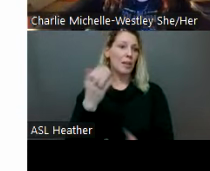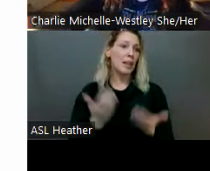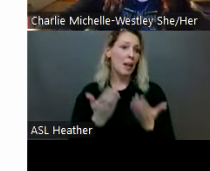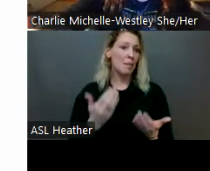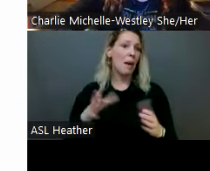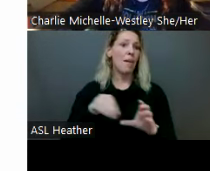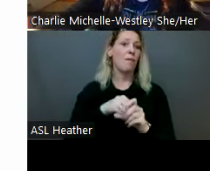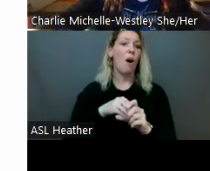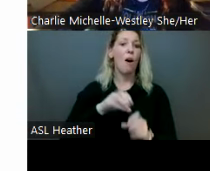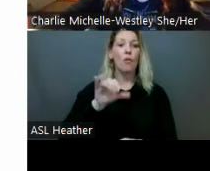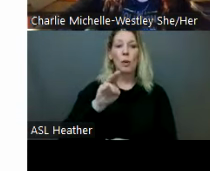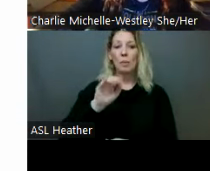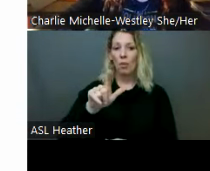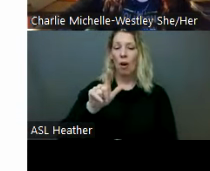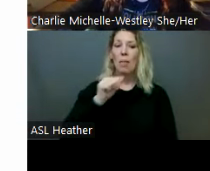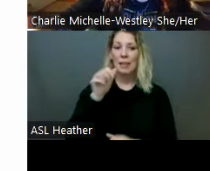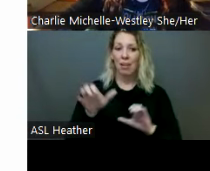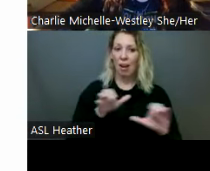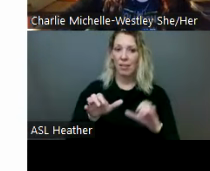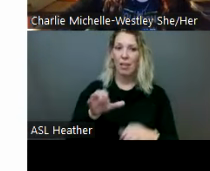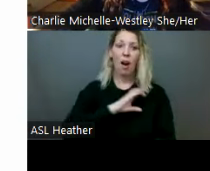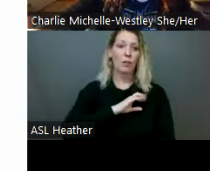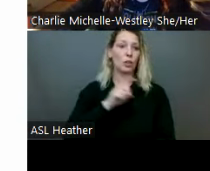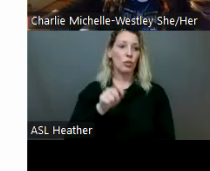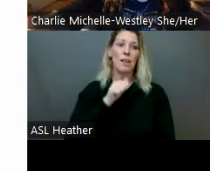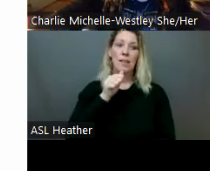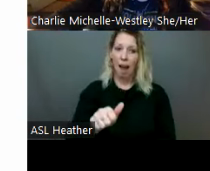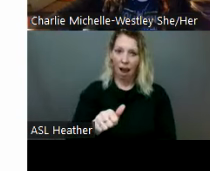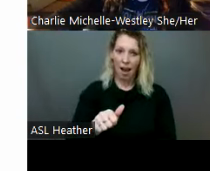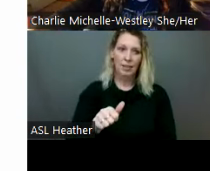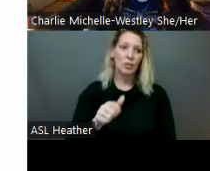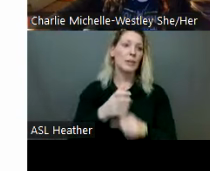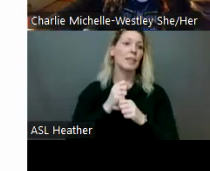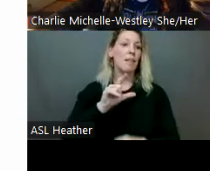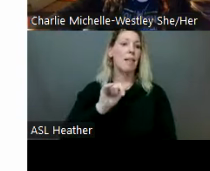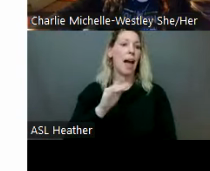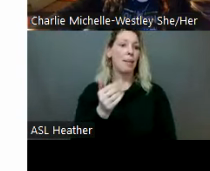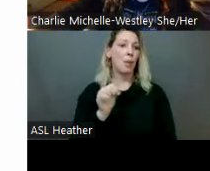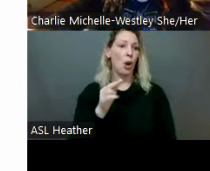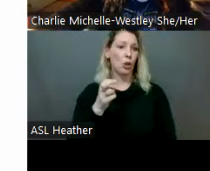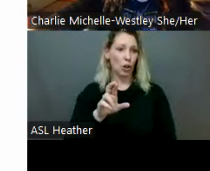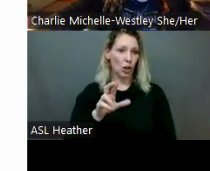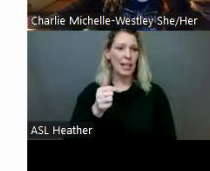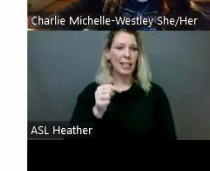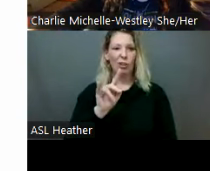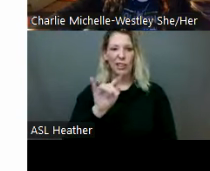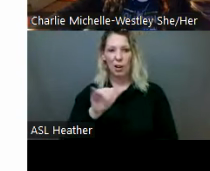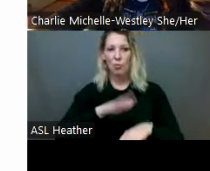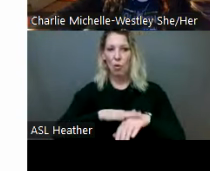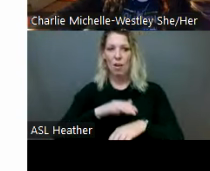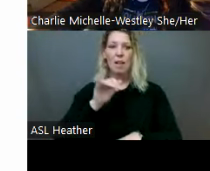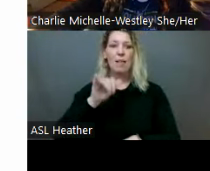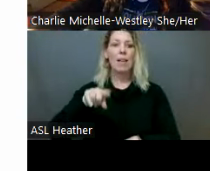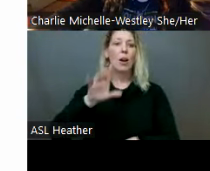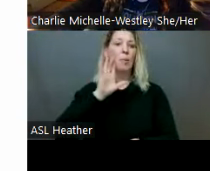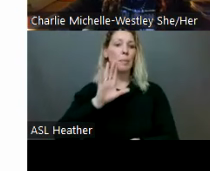investigation, and the content of the interview cannot be used in a criminal proceeding. And D, investigations must be ethical, independent, thorough,